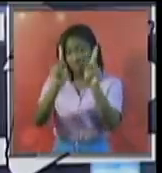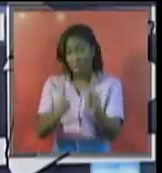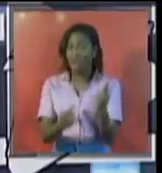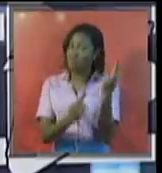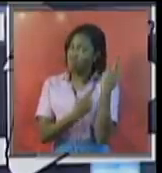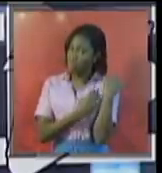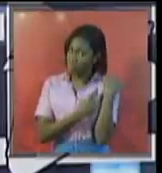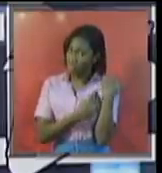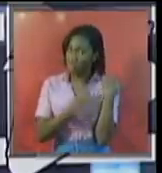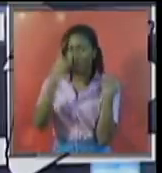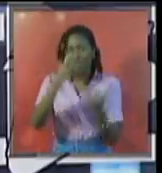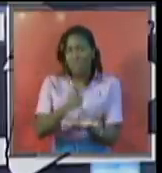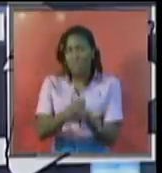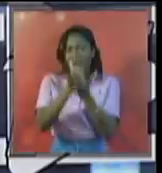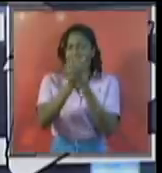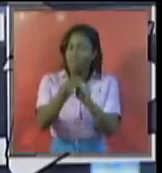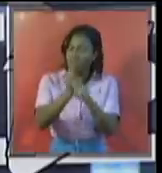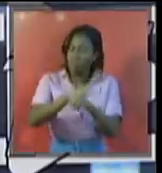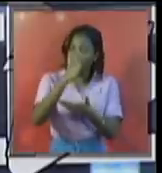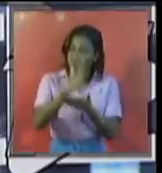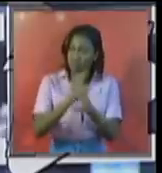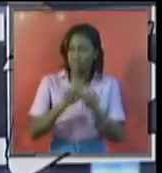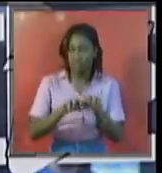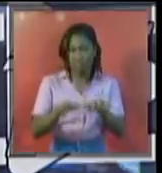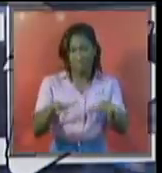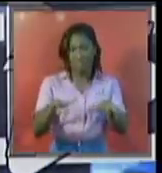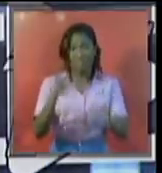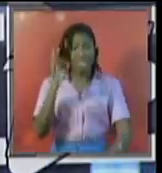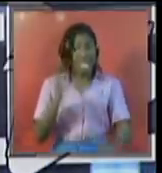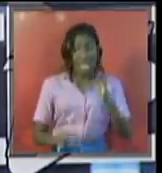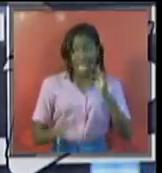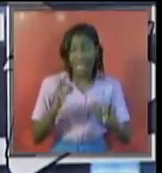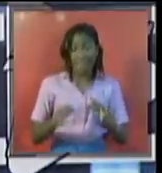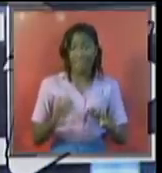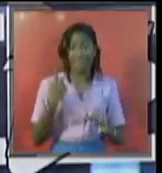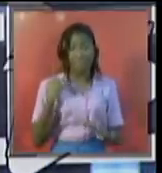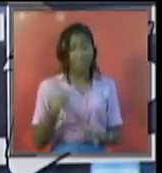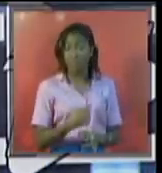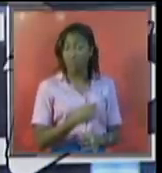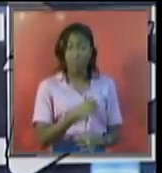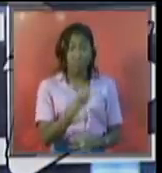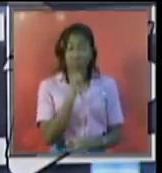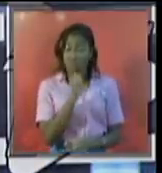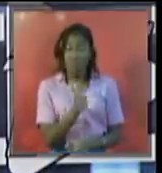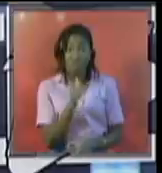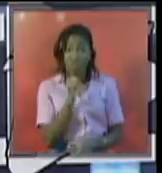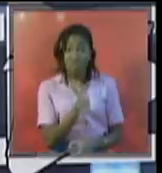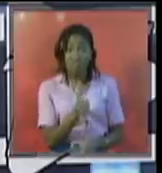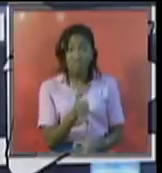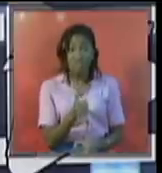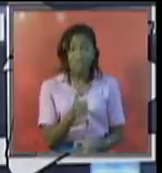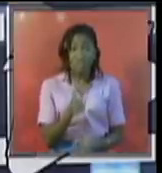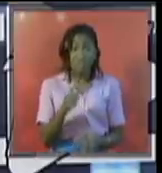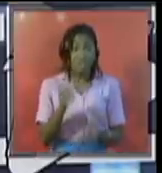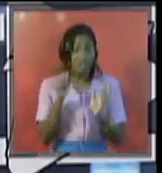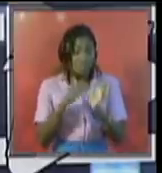for epidemiologic picture to change. If we don't all hold the line, then the disruption that we have as a result of